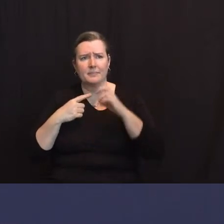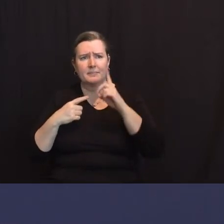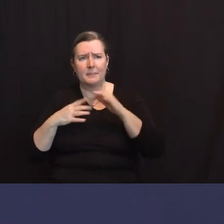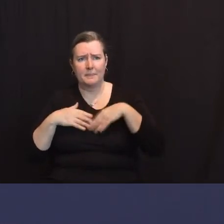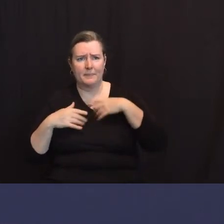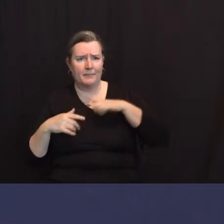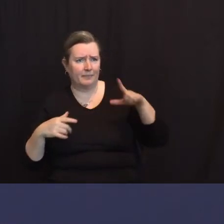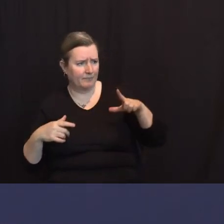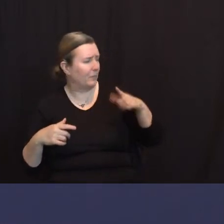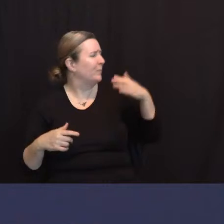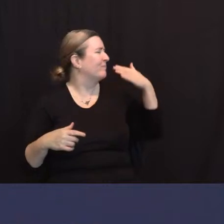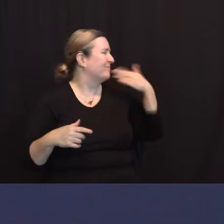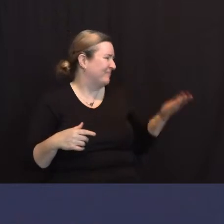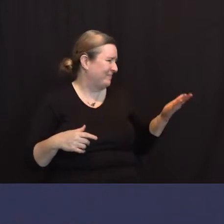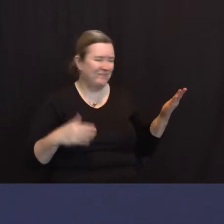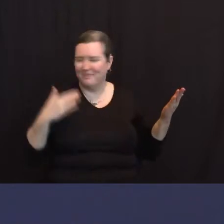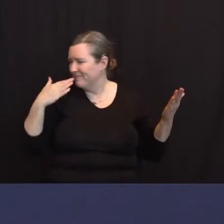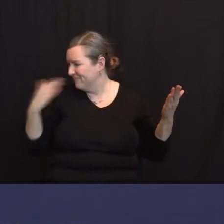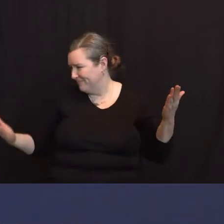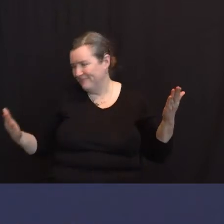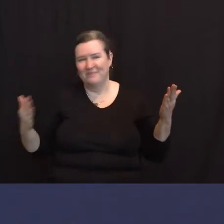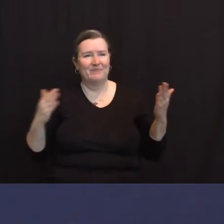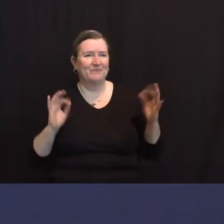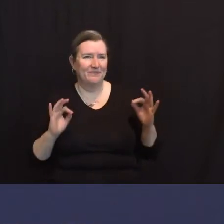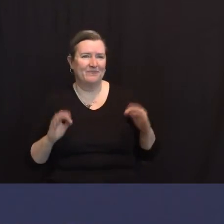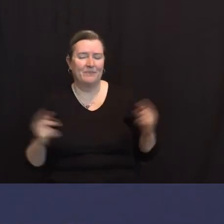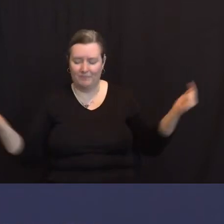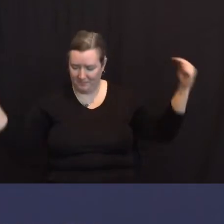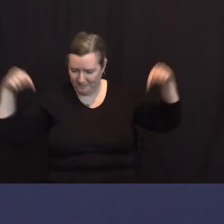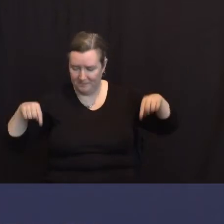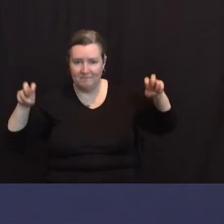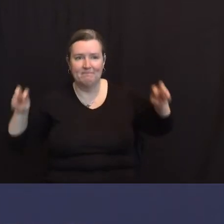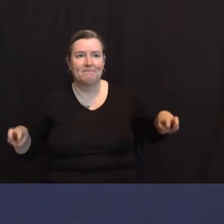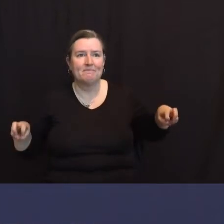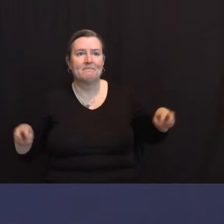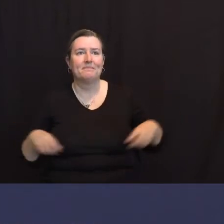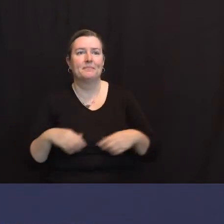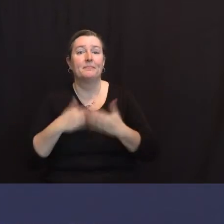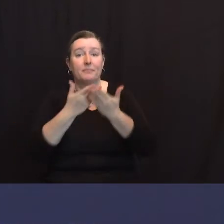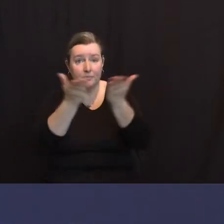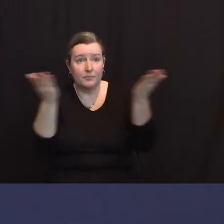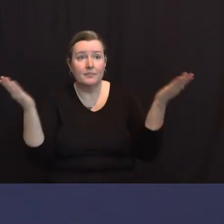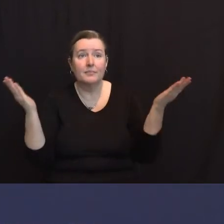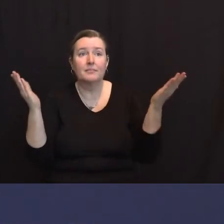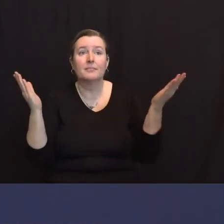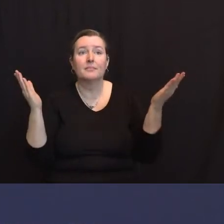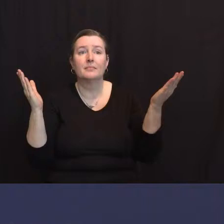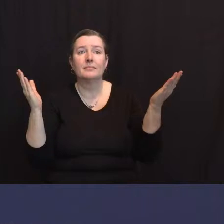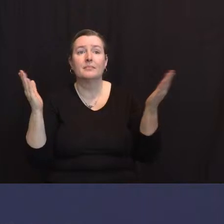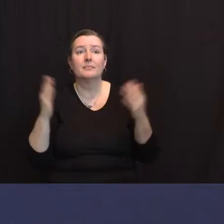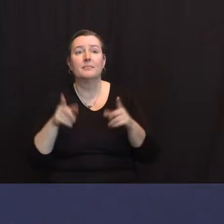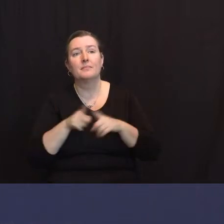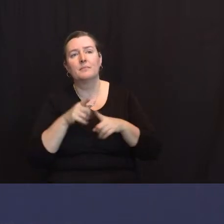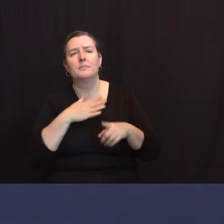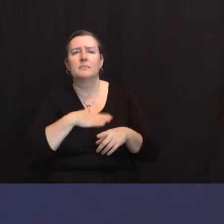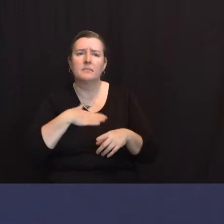And thank you both for being here. Everybody, please keep, as I mentioned, Pat Callahan and his family in your